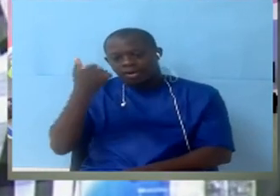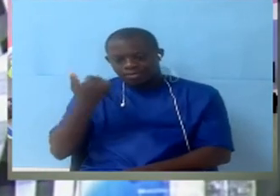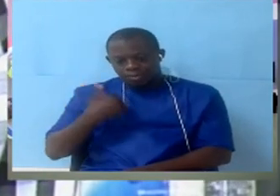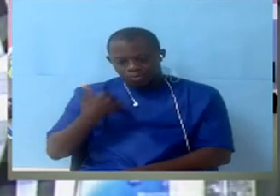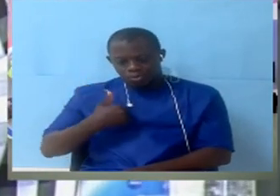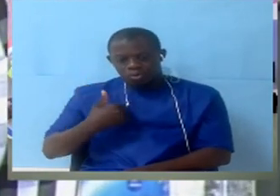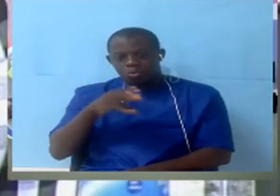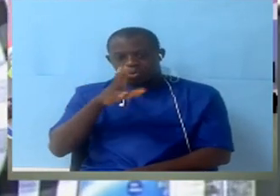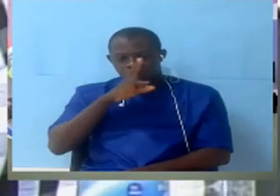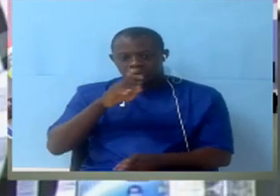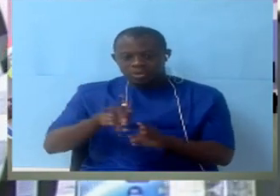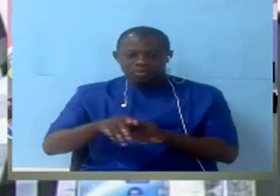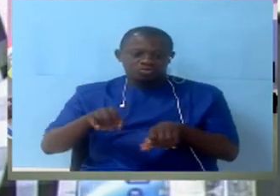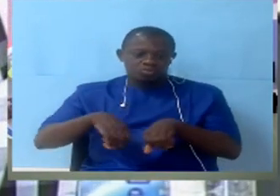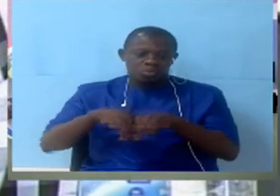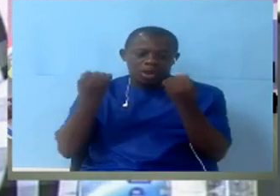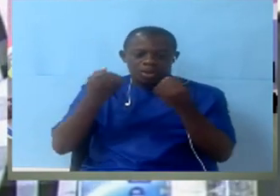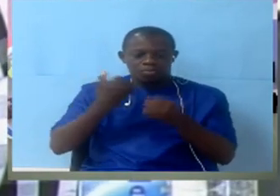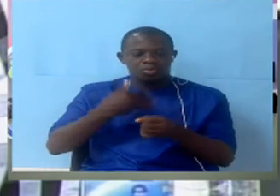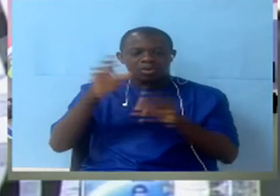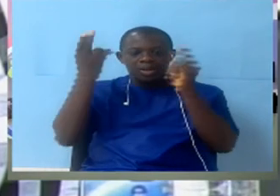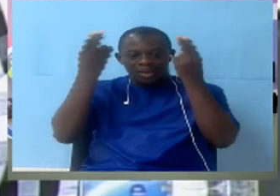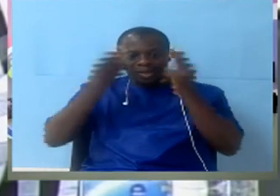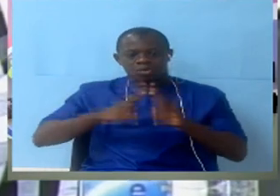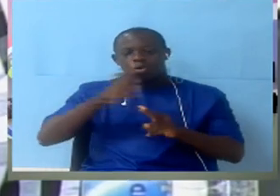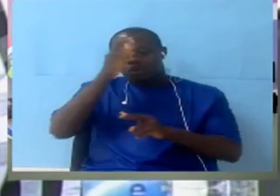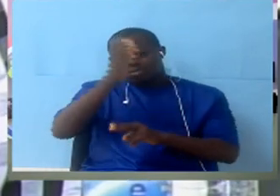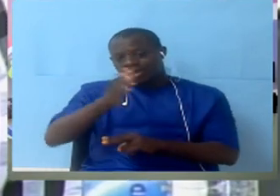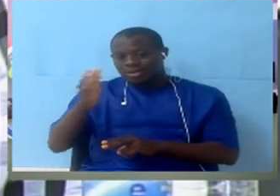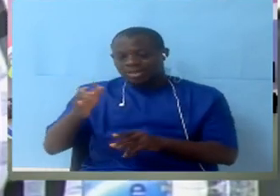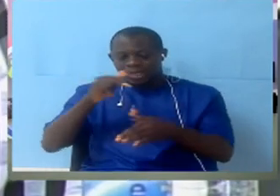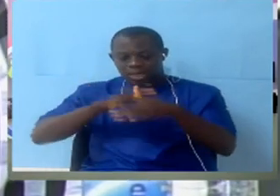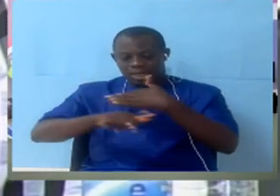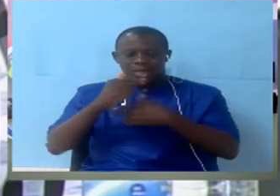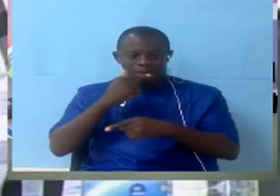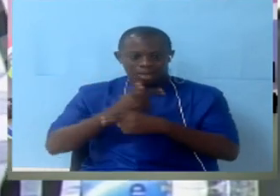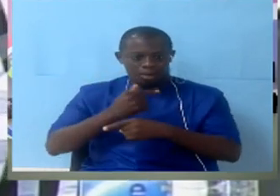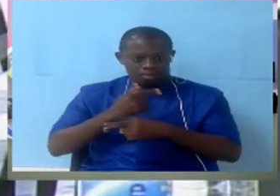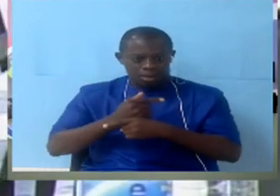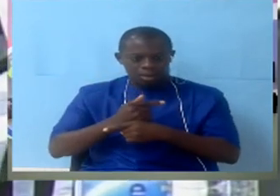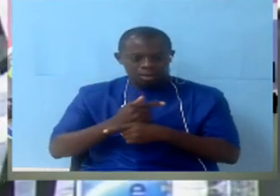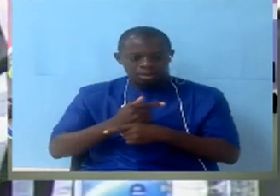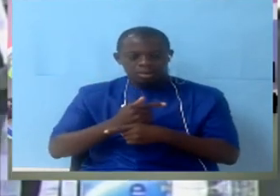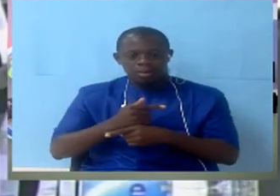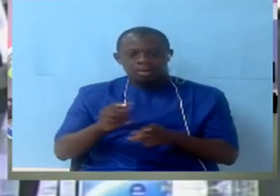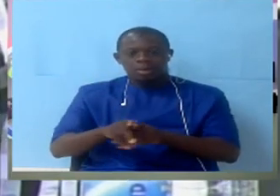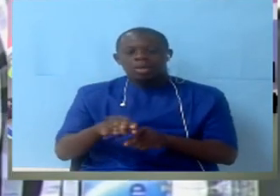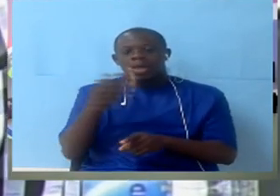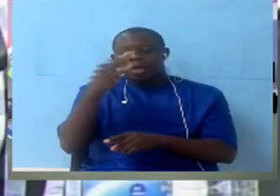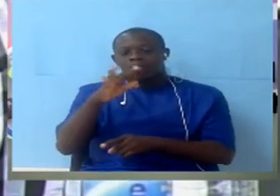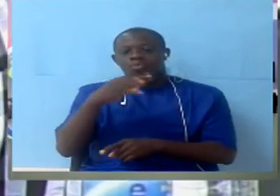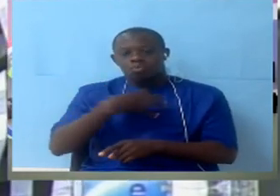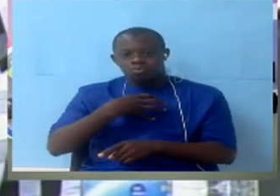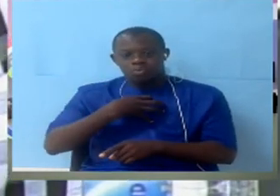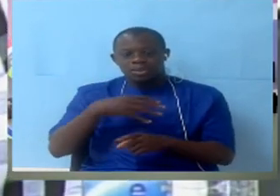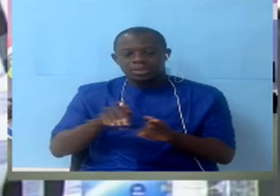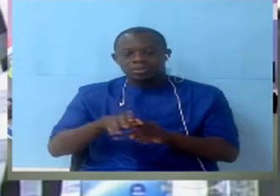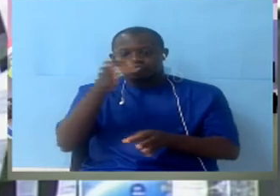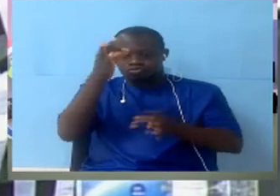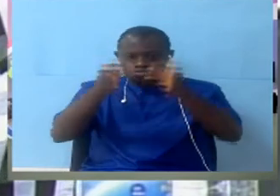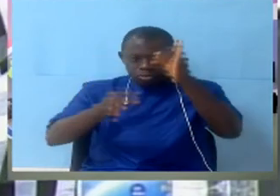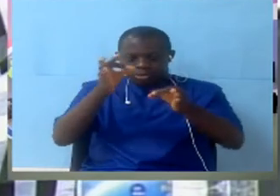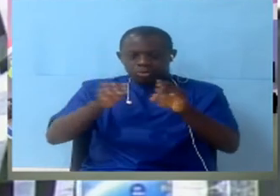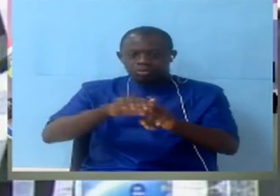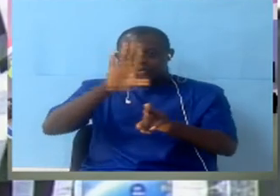Yinkono. People who violated people's rights in this country. Put justice prevail, yes, so that they